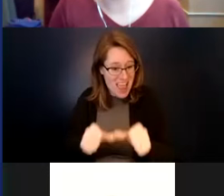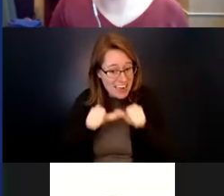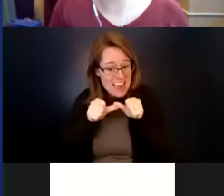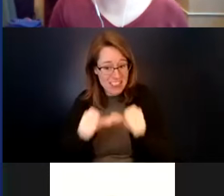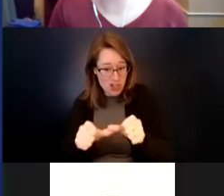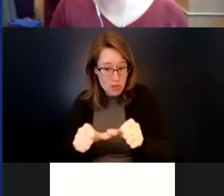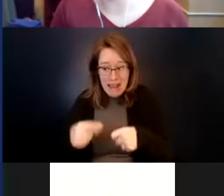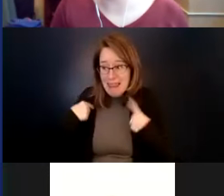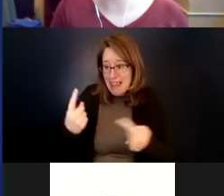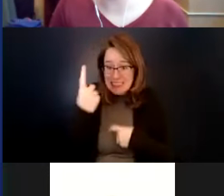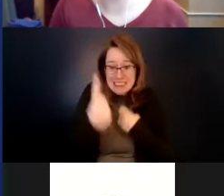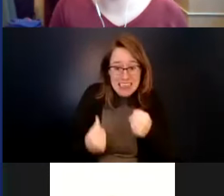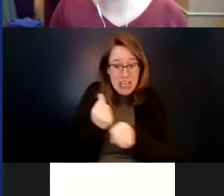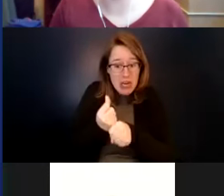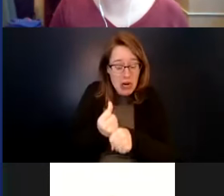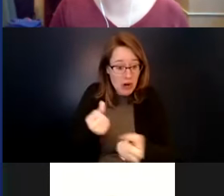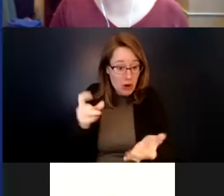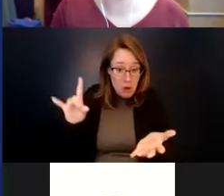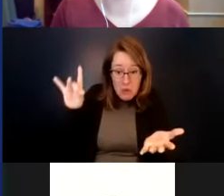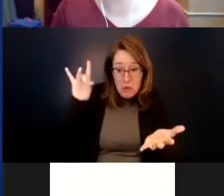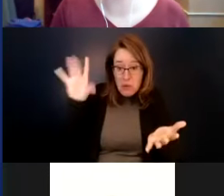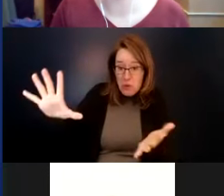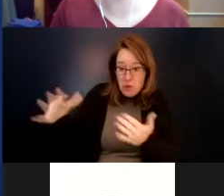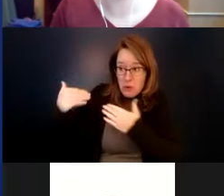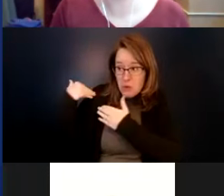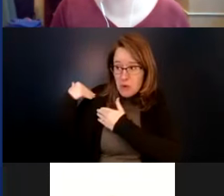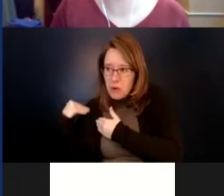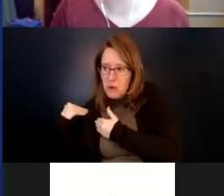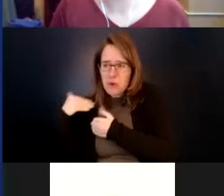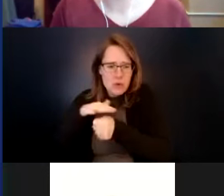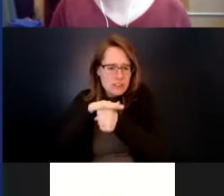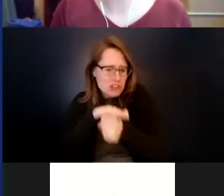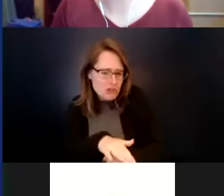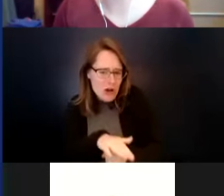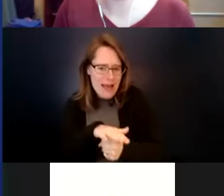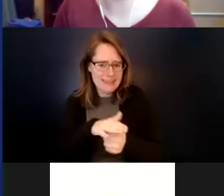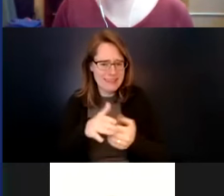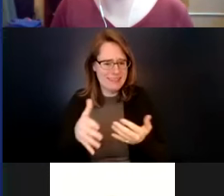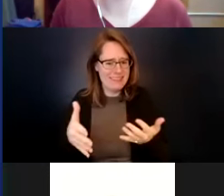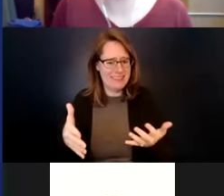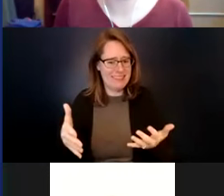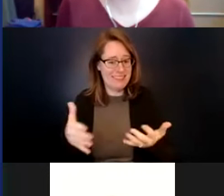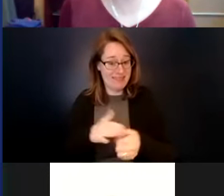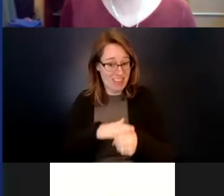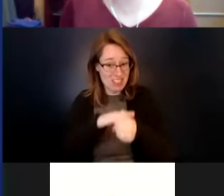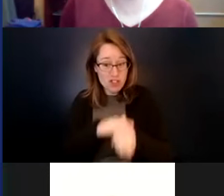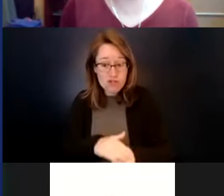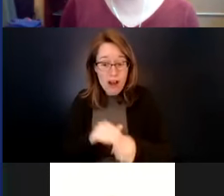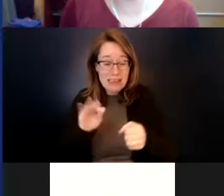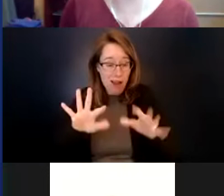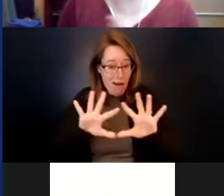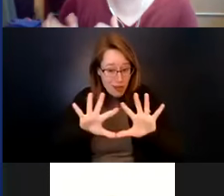year, even under the weight of all of that stress, or even under the stress of all of that